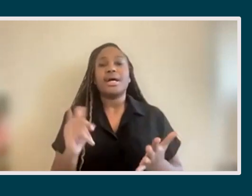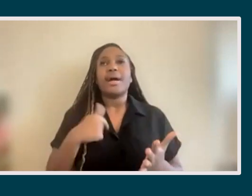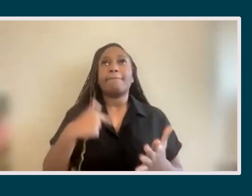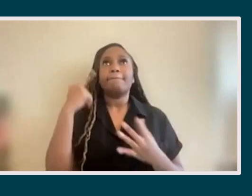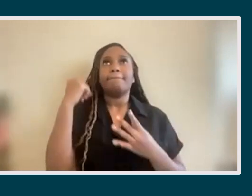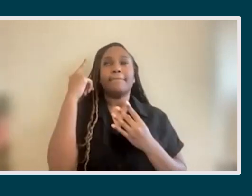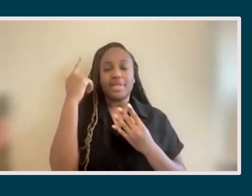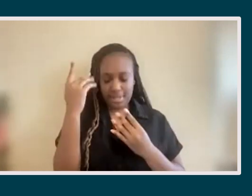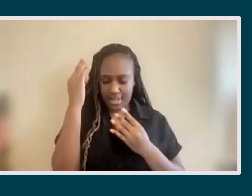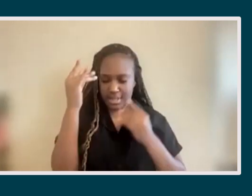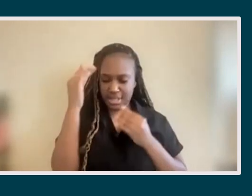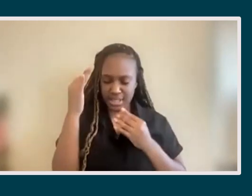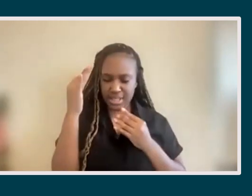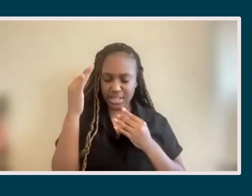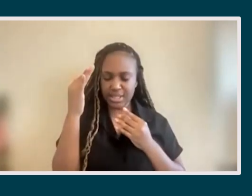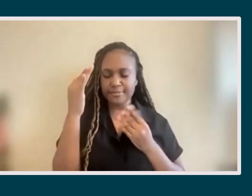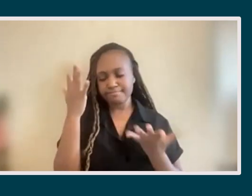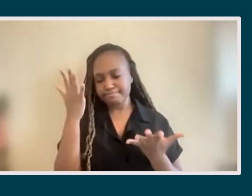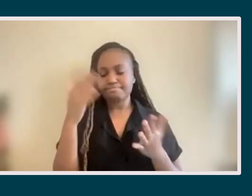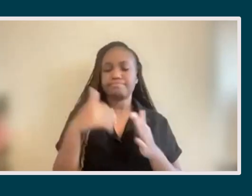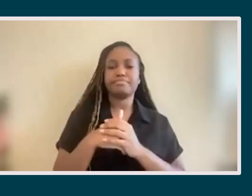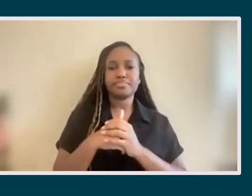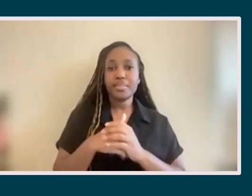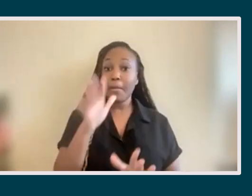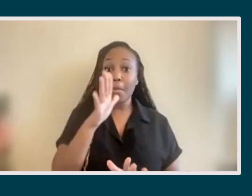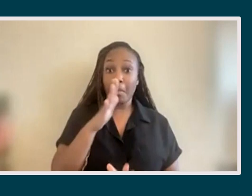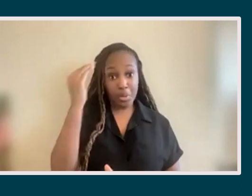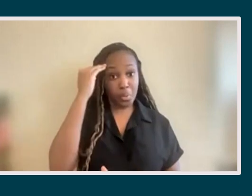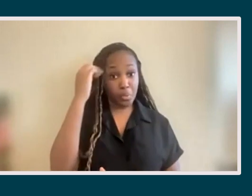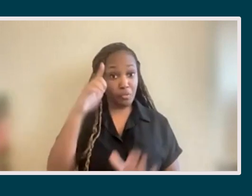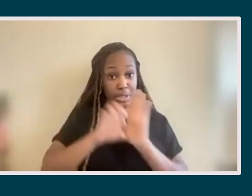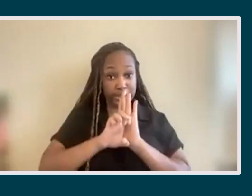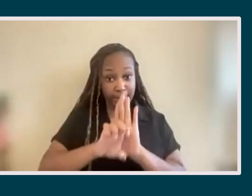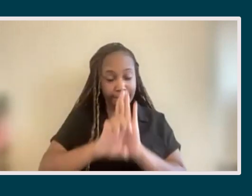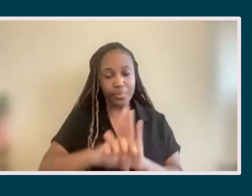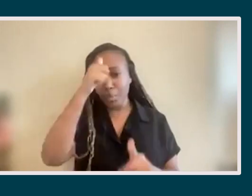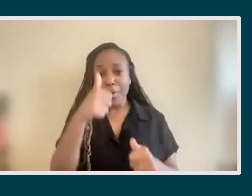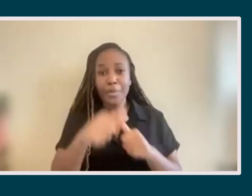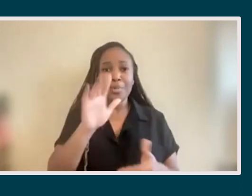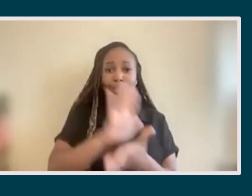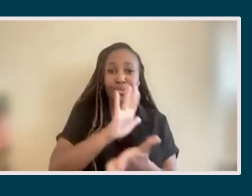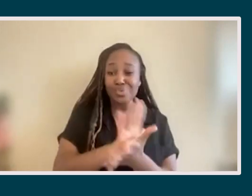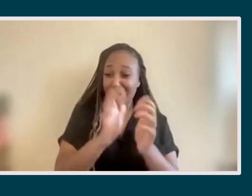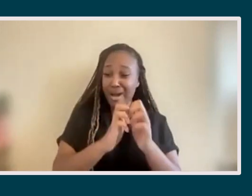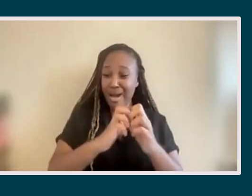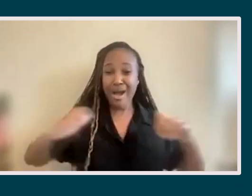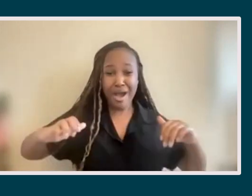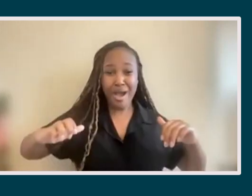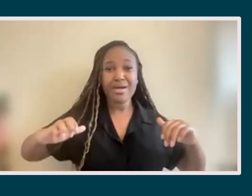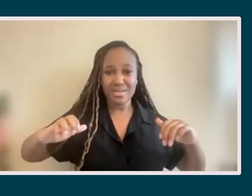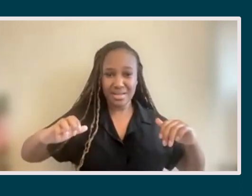thinking, Deborah and Barb, that, you know, Mom, I know, for example, that you remember when schools were desegregated